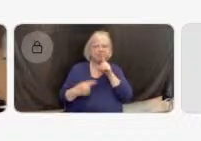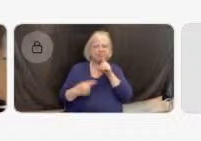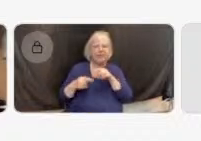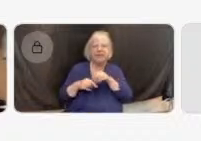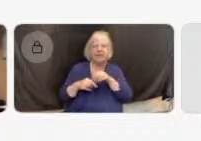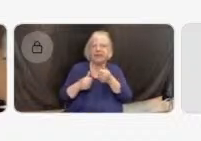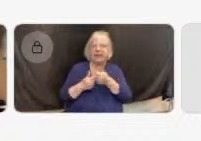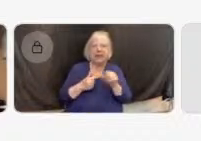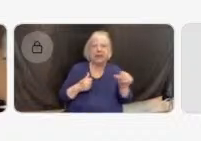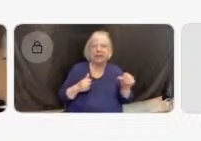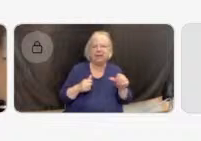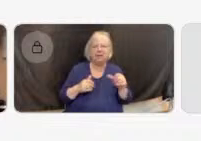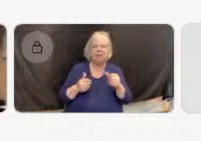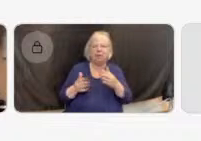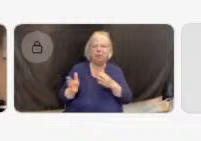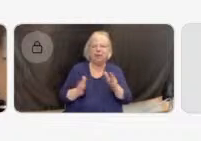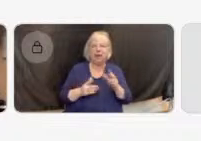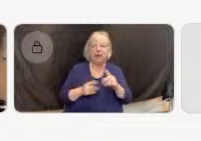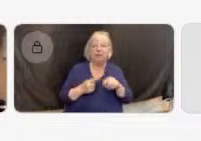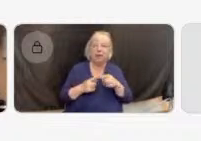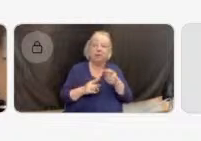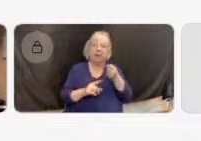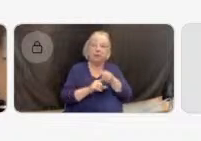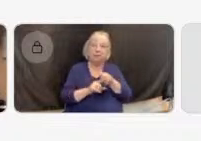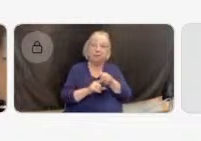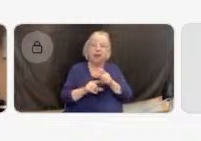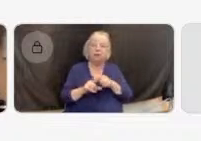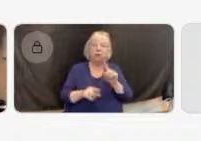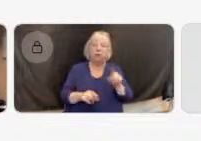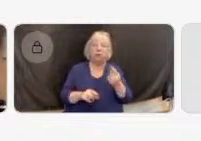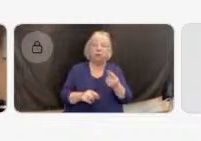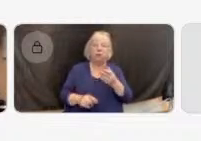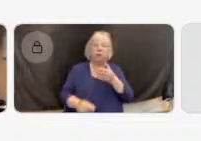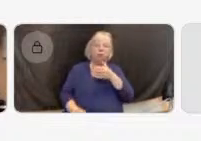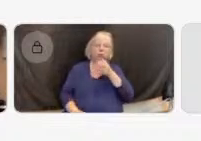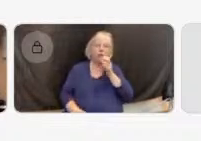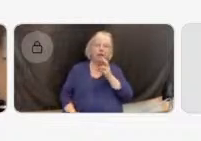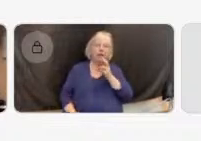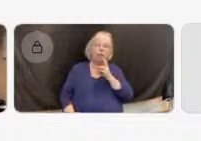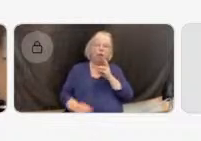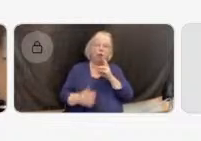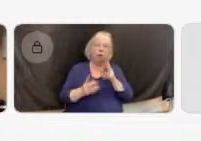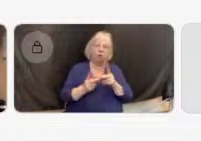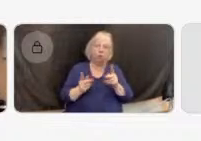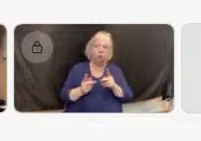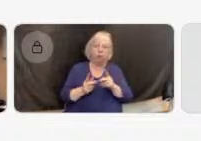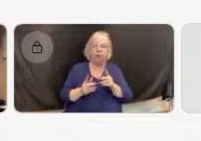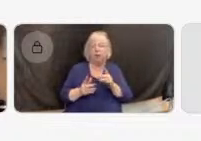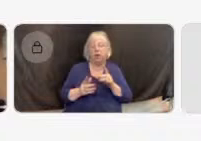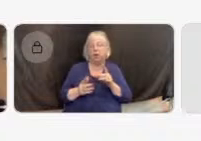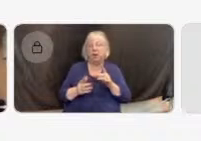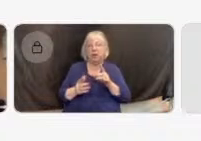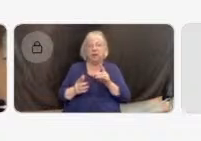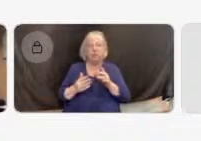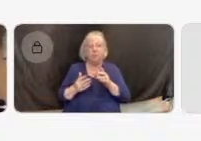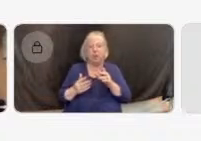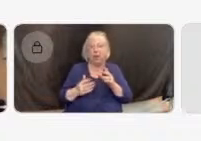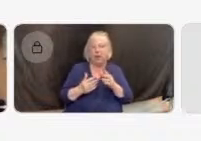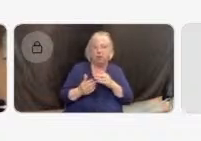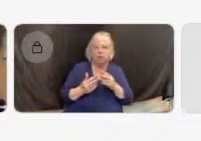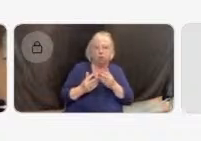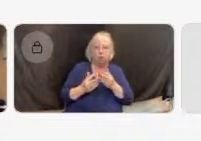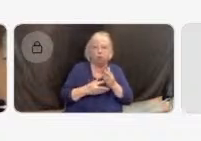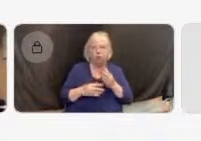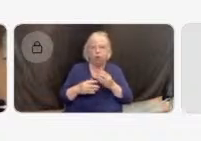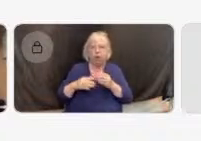studies has been made on the impact to these sole drinking water sources, whether it be by impact to the underground